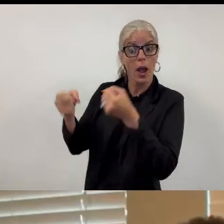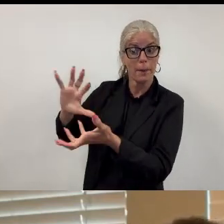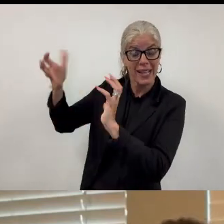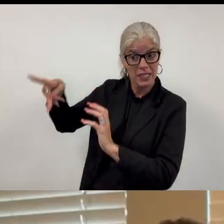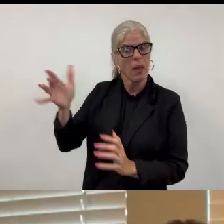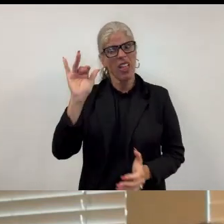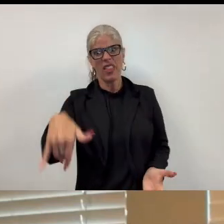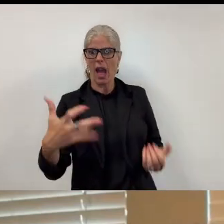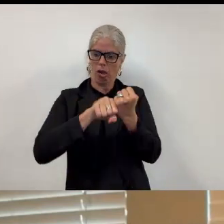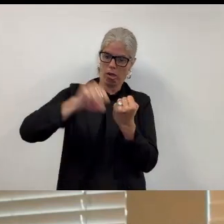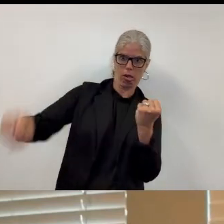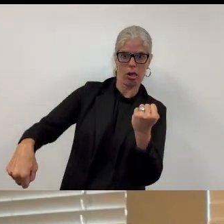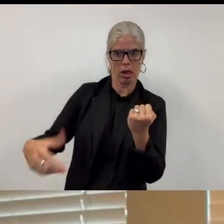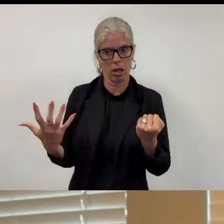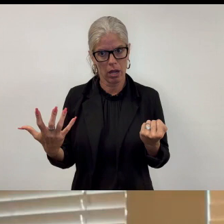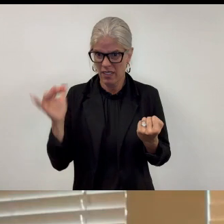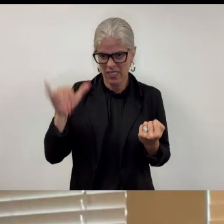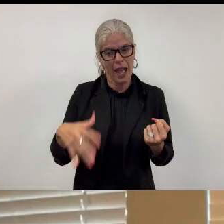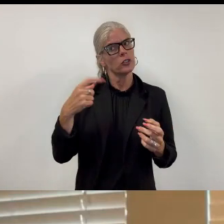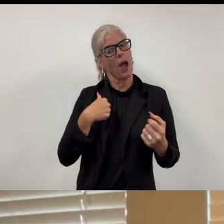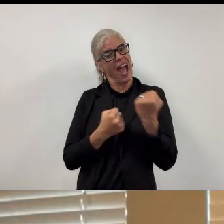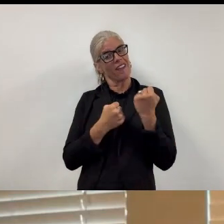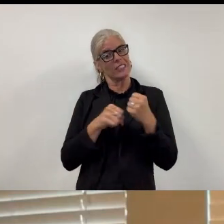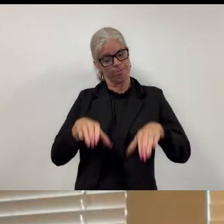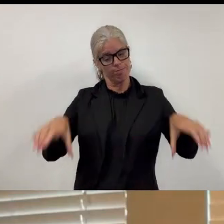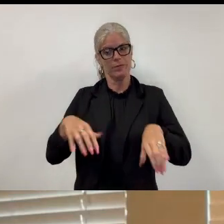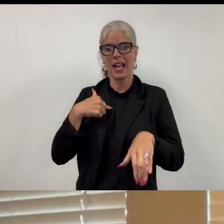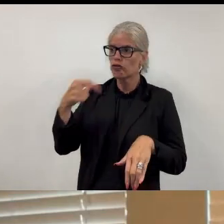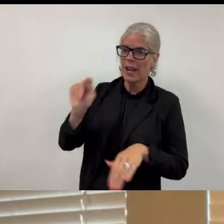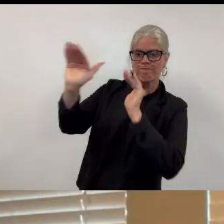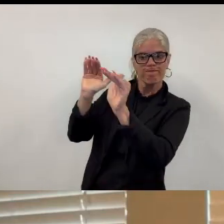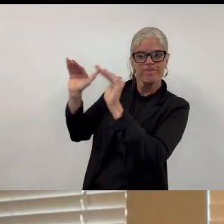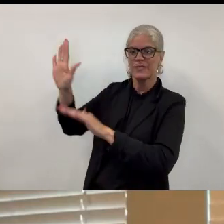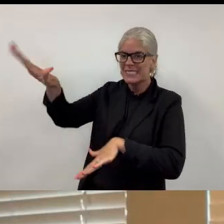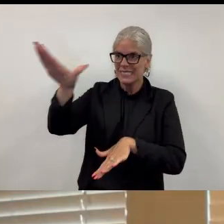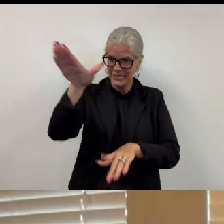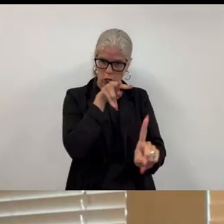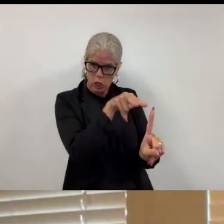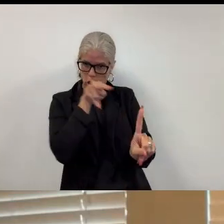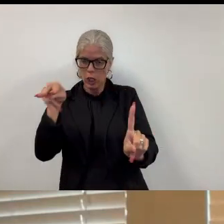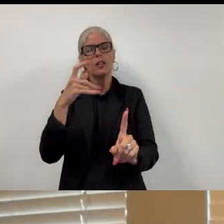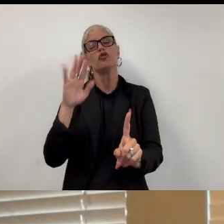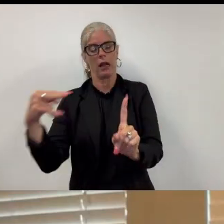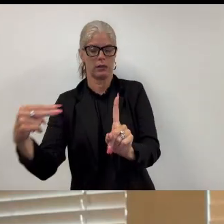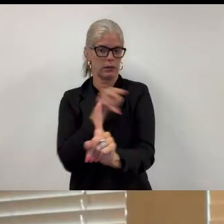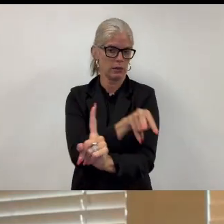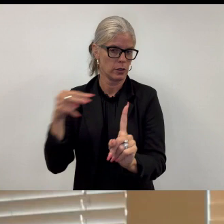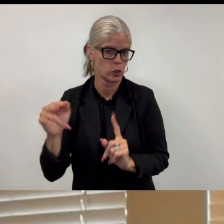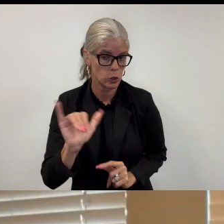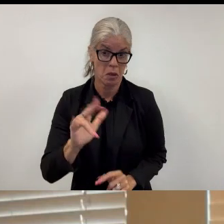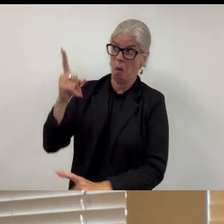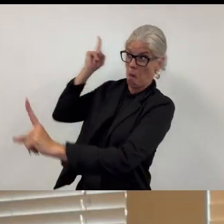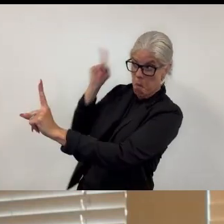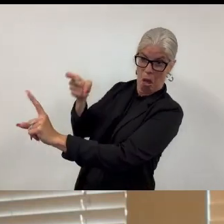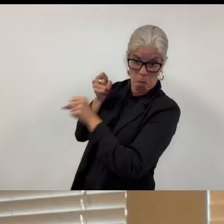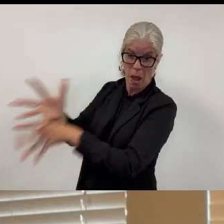because the rental car company had messed up the hand controls. So that advocacy work, I really, again, I try to base it on both sides of calling